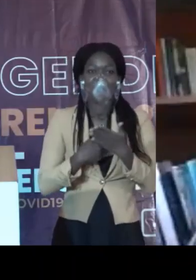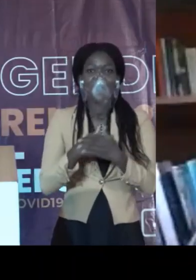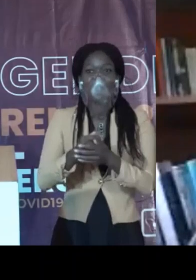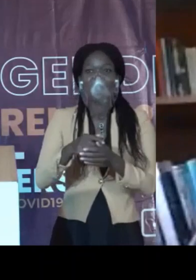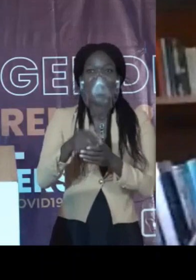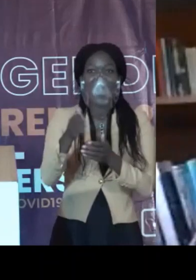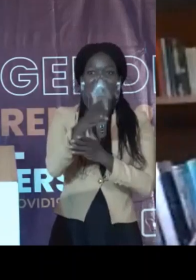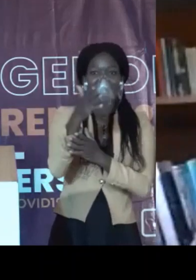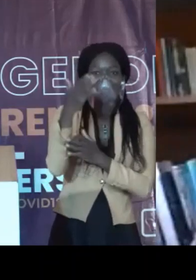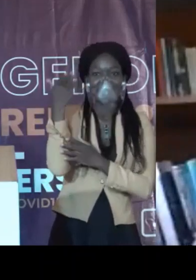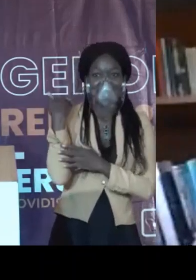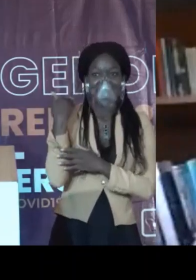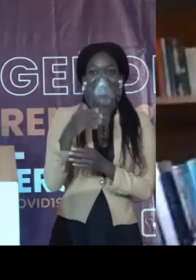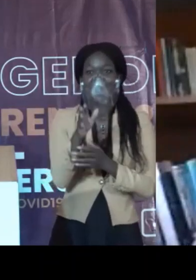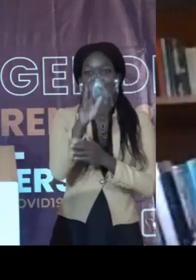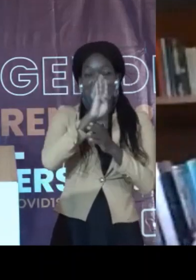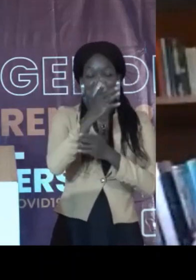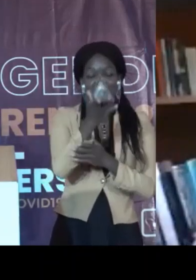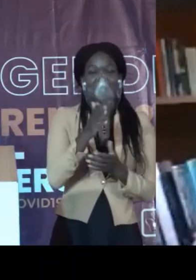Yes, Nyaradzai.